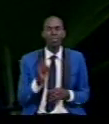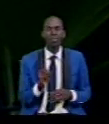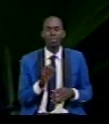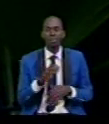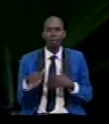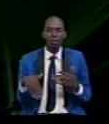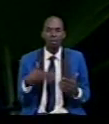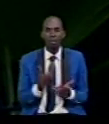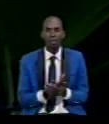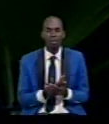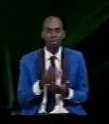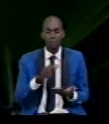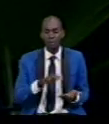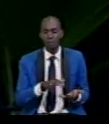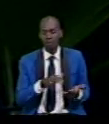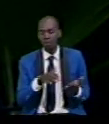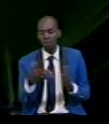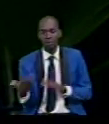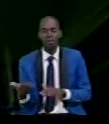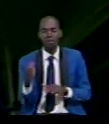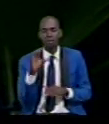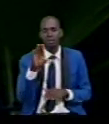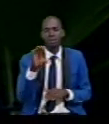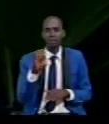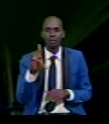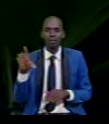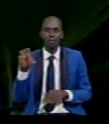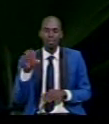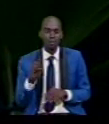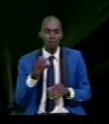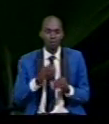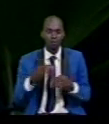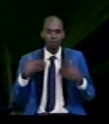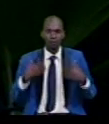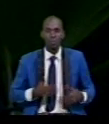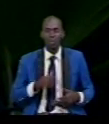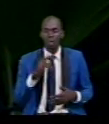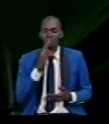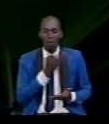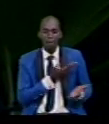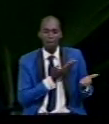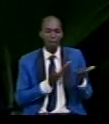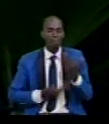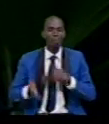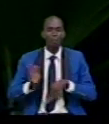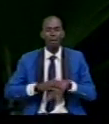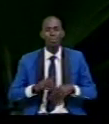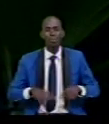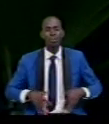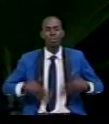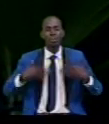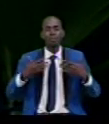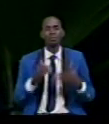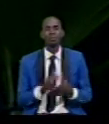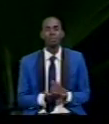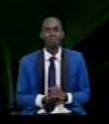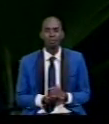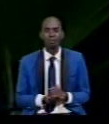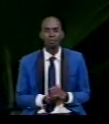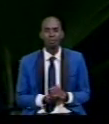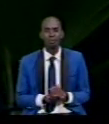dead cells are quickened and made alive. With